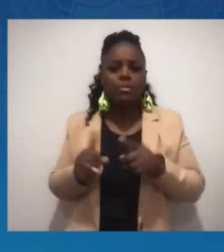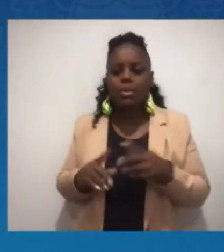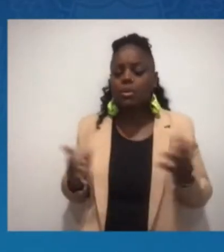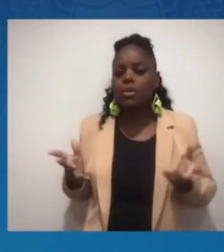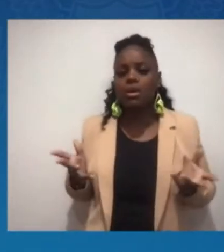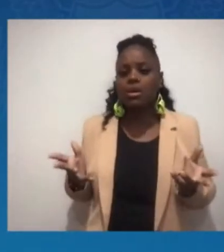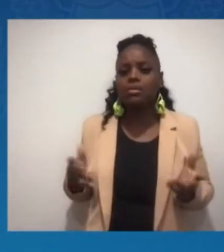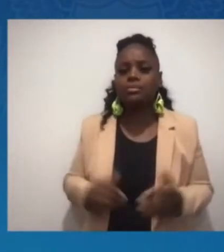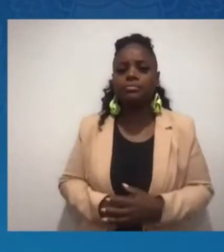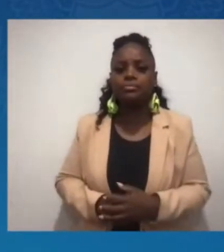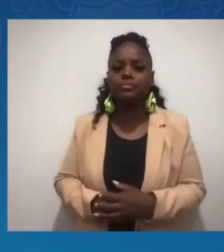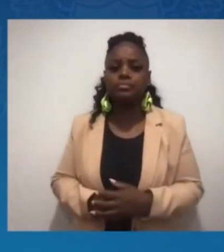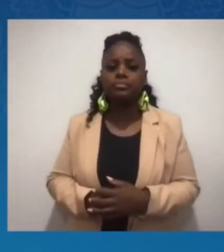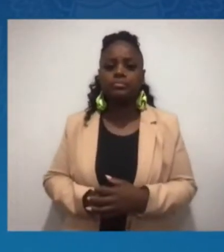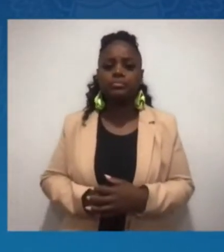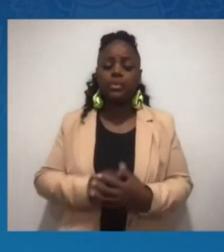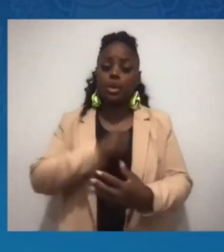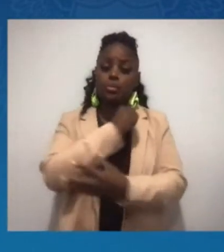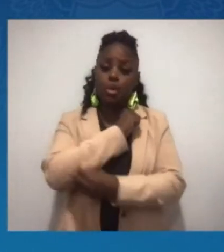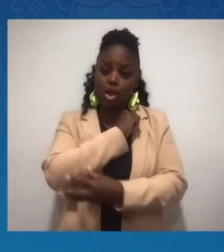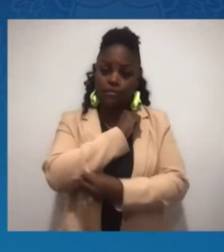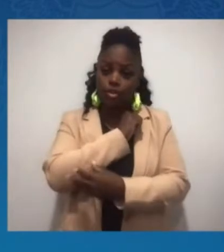poverty is trauma-inducing,